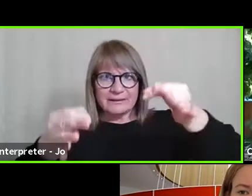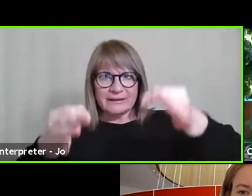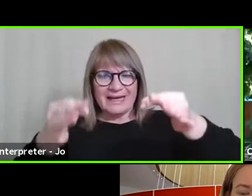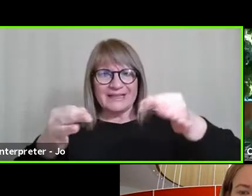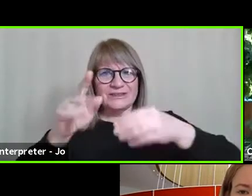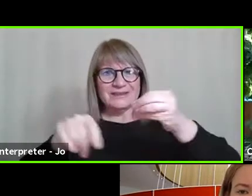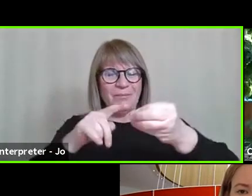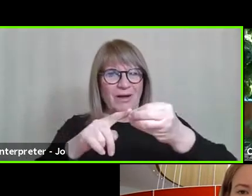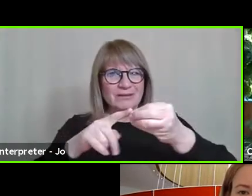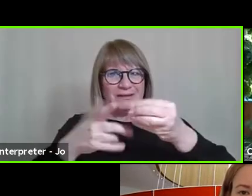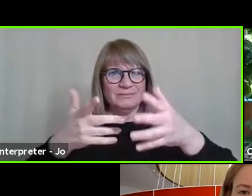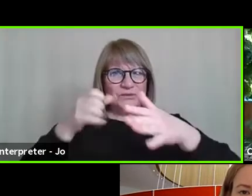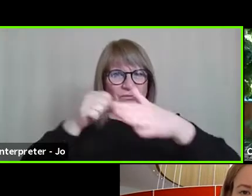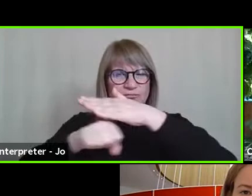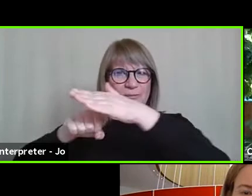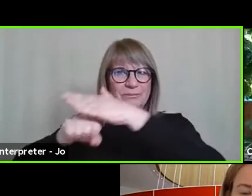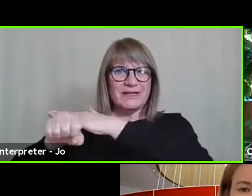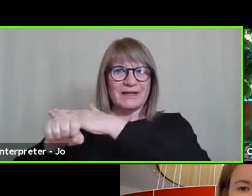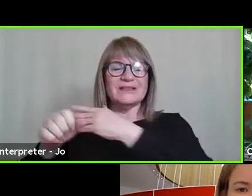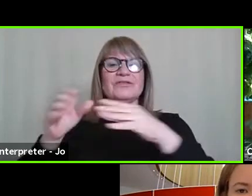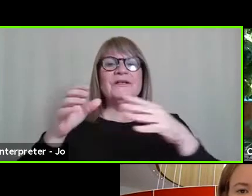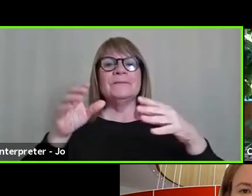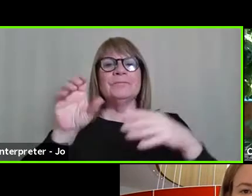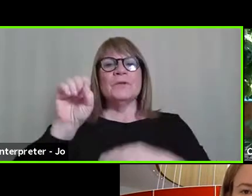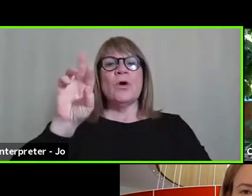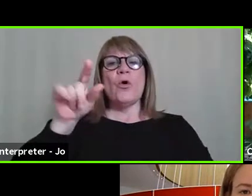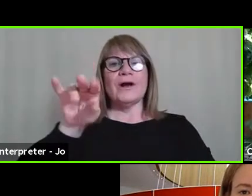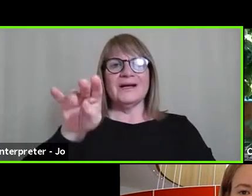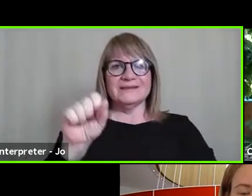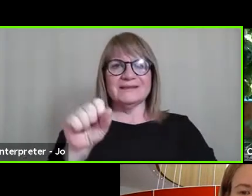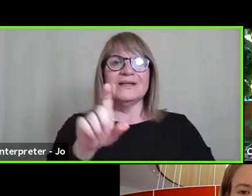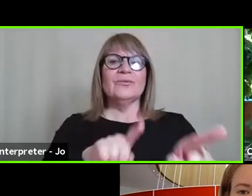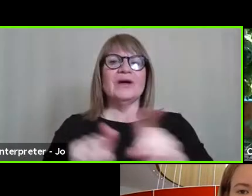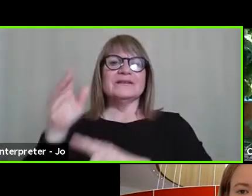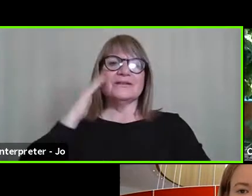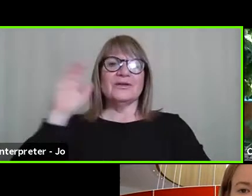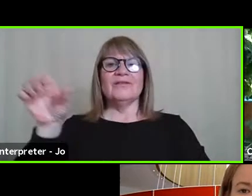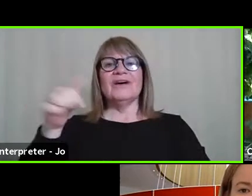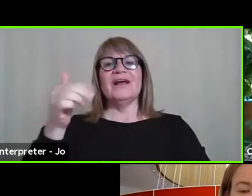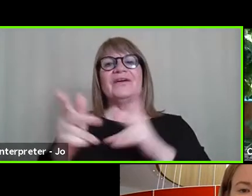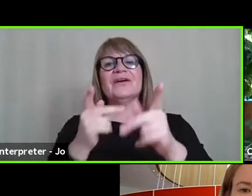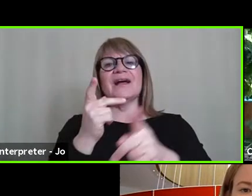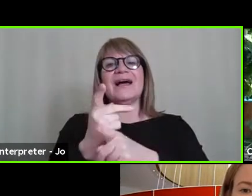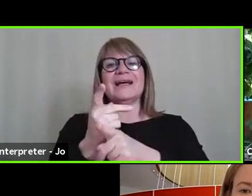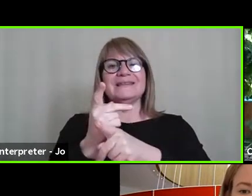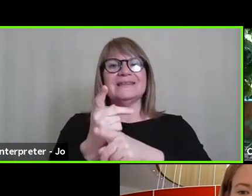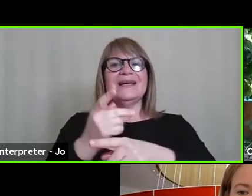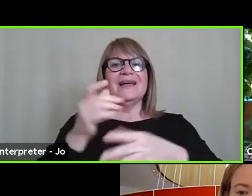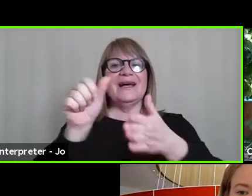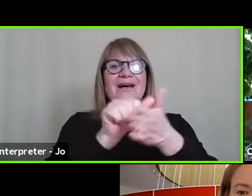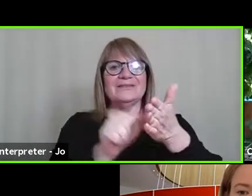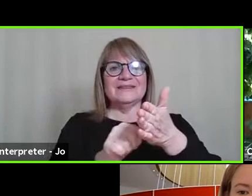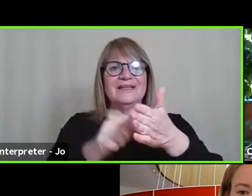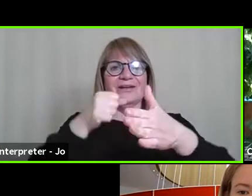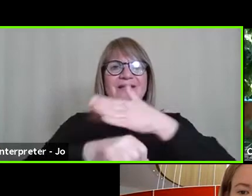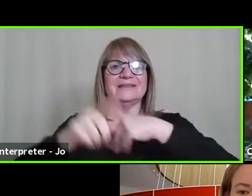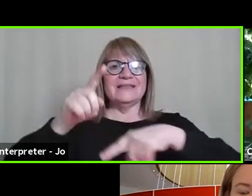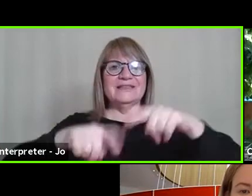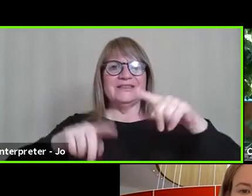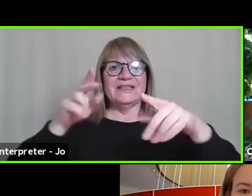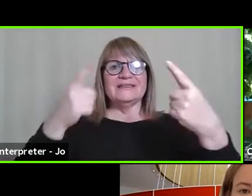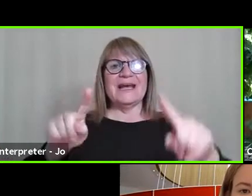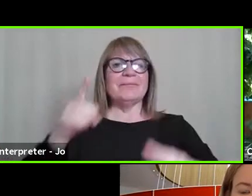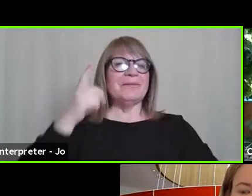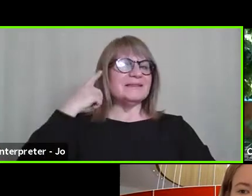be there likely are more um we also know of other forms of sterilization abuse happening in california's youth authority um